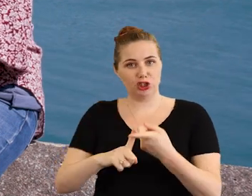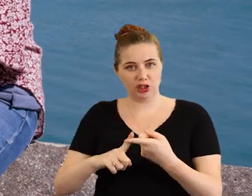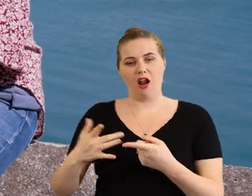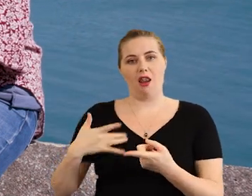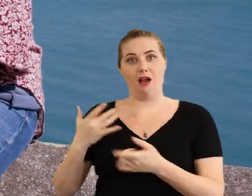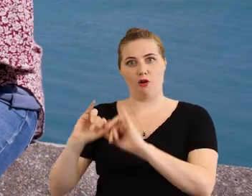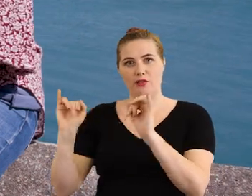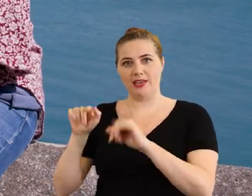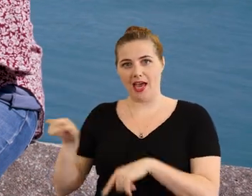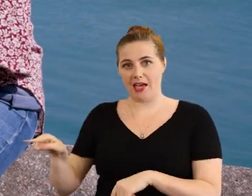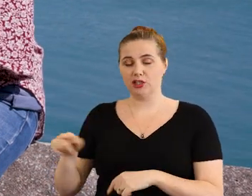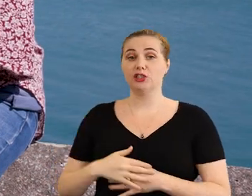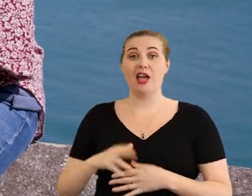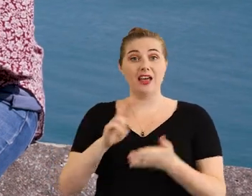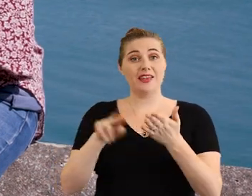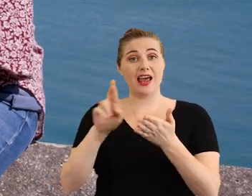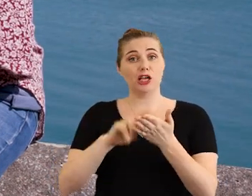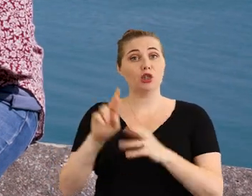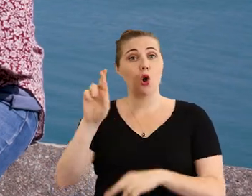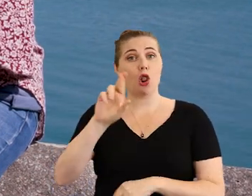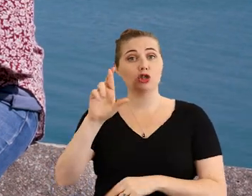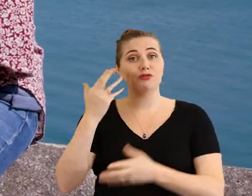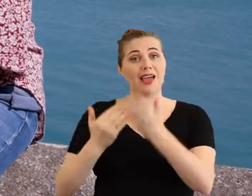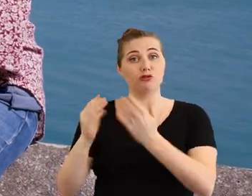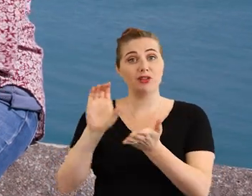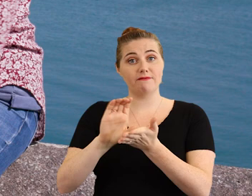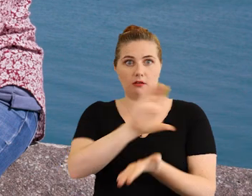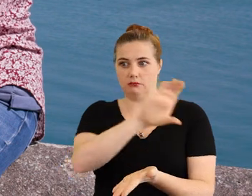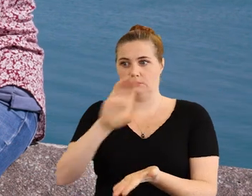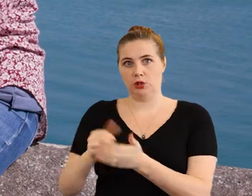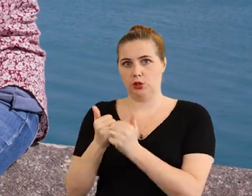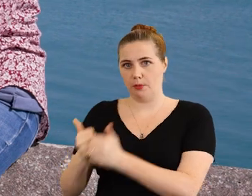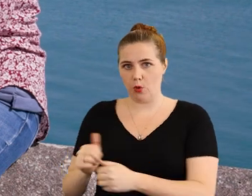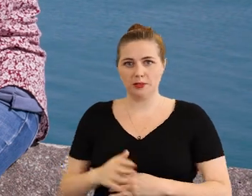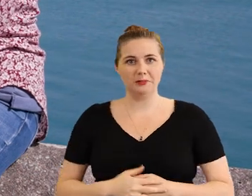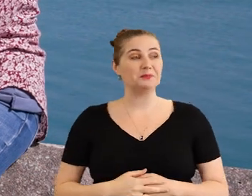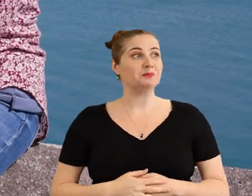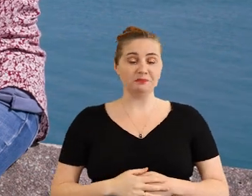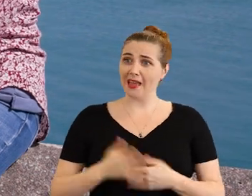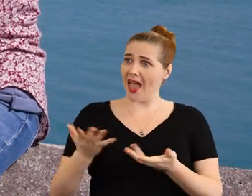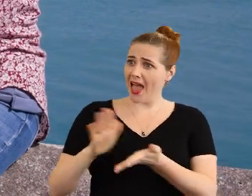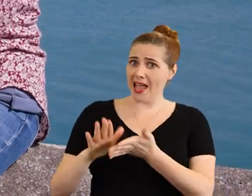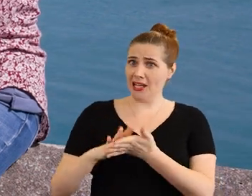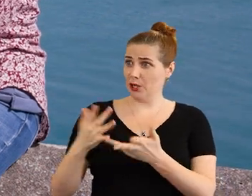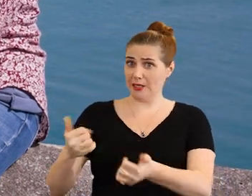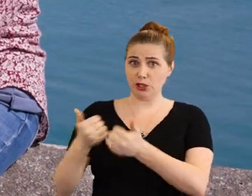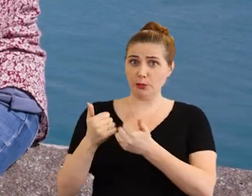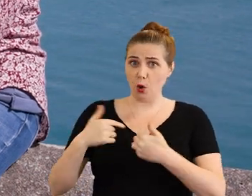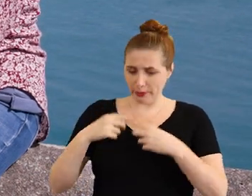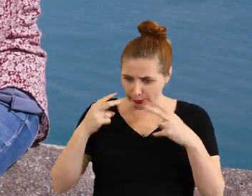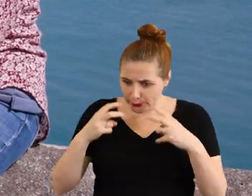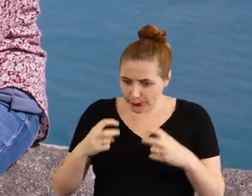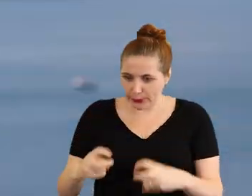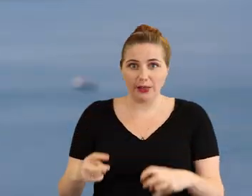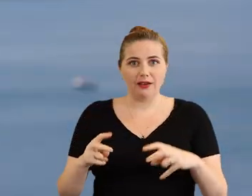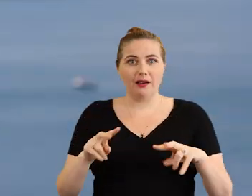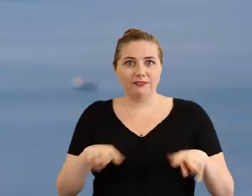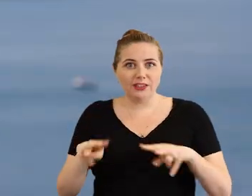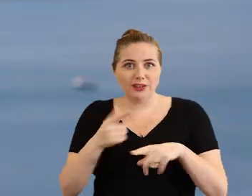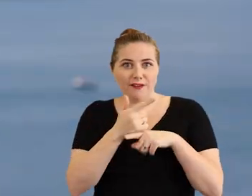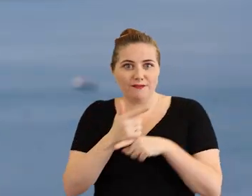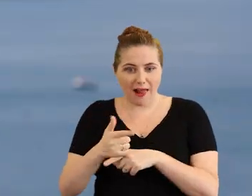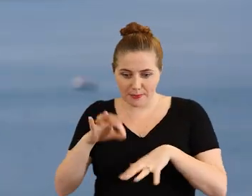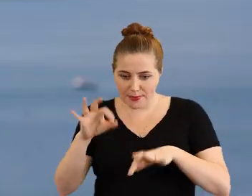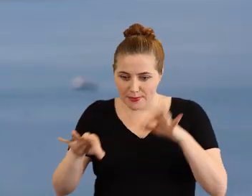supported by the National Lottery Heritage Fund. Now, Hayley, you've been helping me to dive into the archive to pick